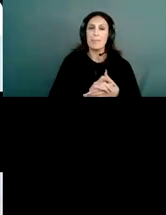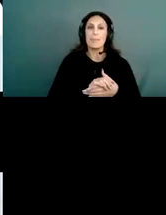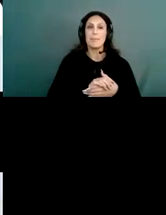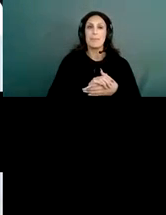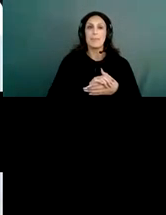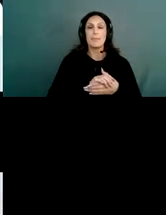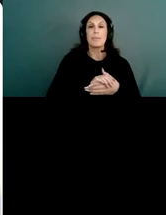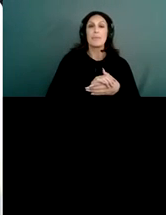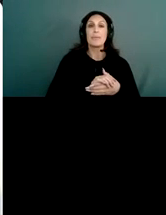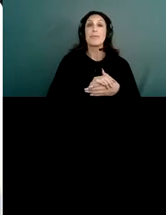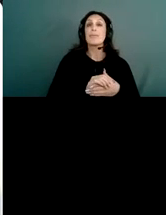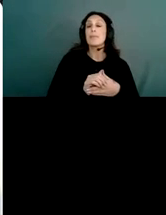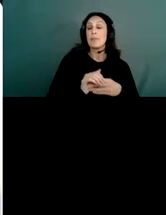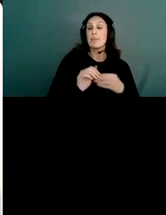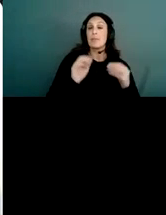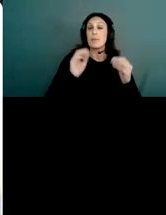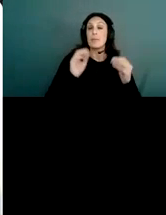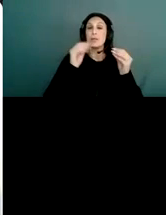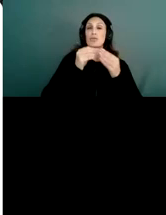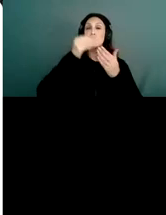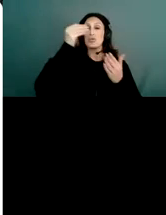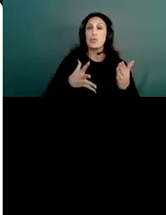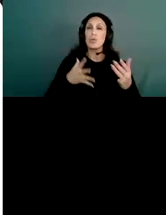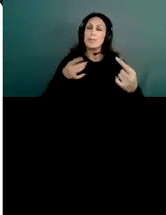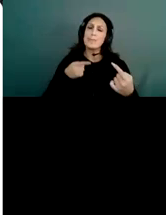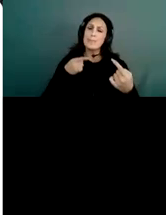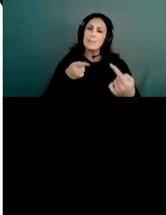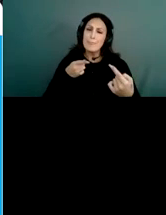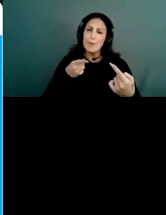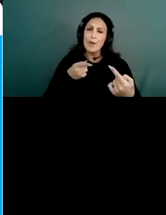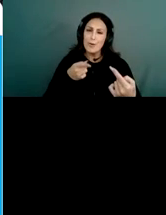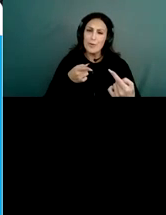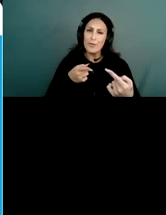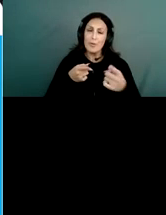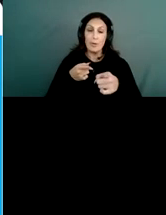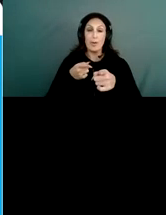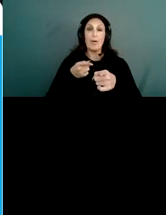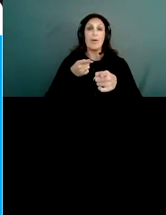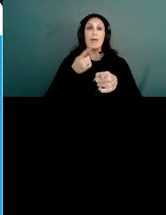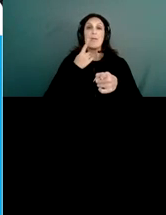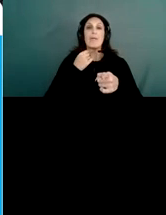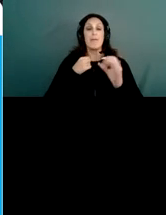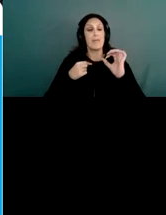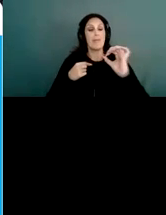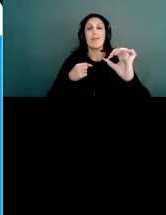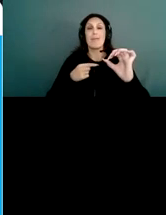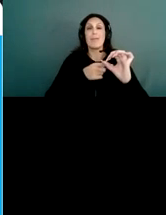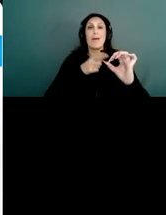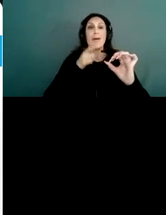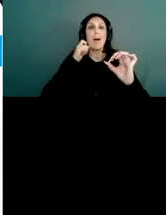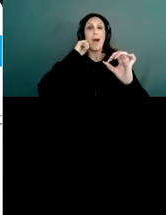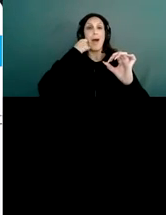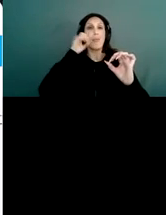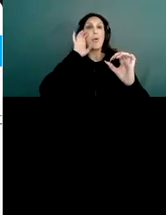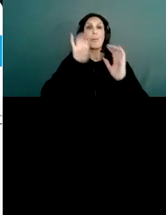instruction step more than once, the apple in the lower left side of the screen turns red. The student is flagged as